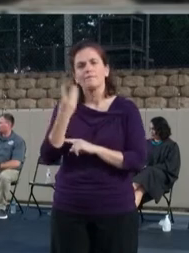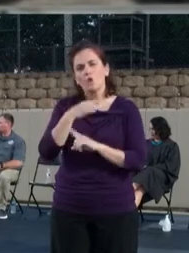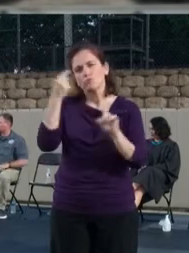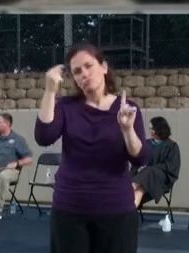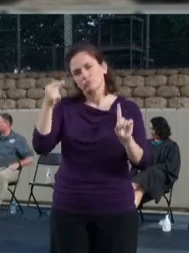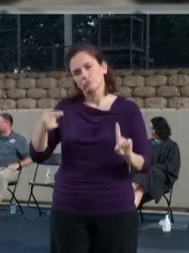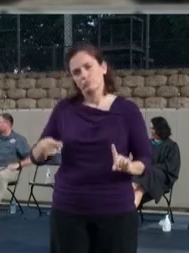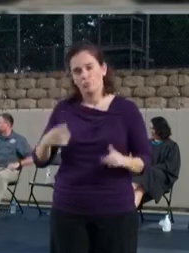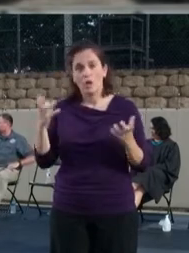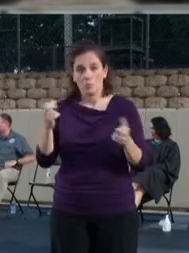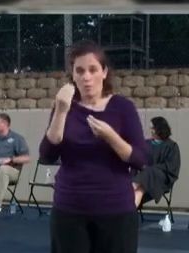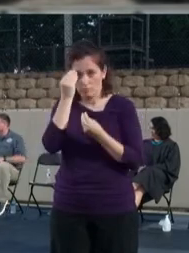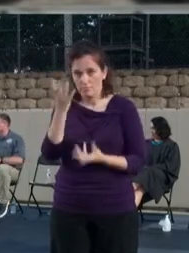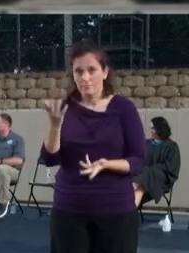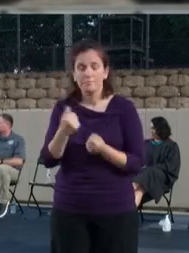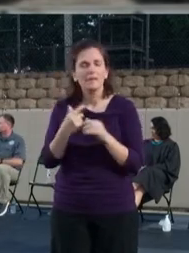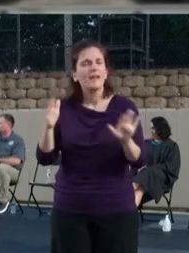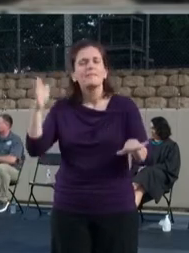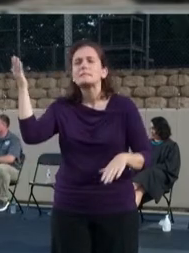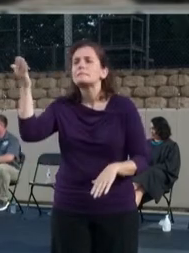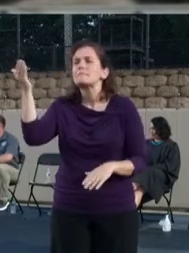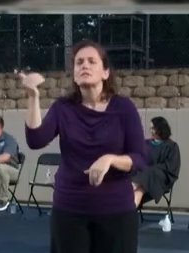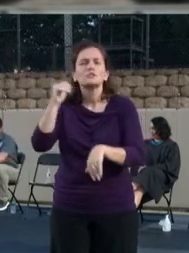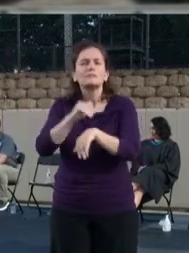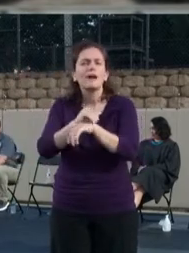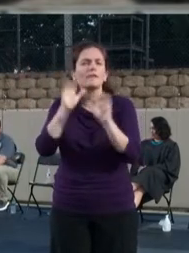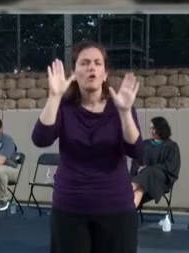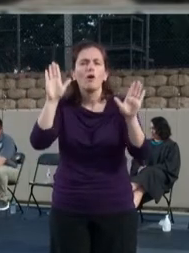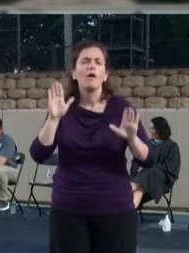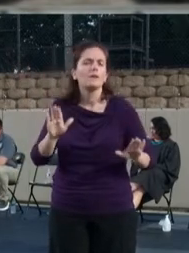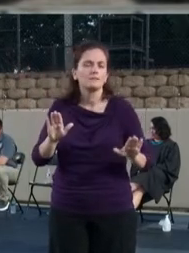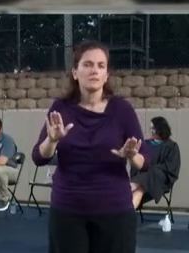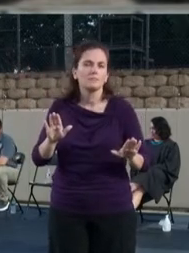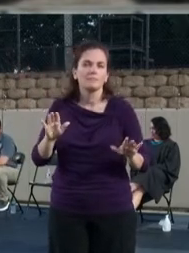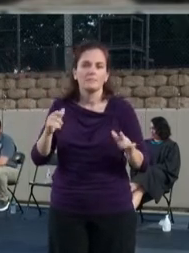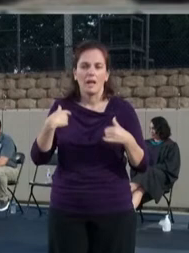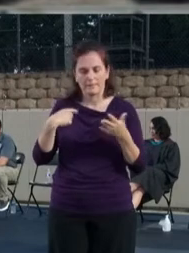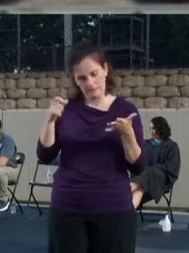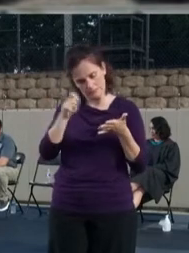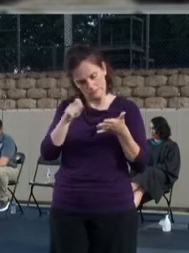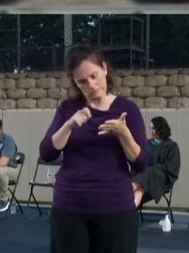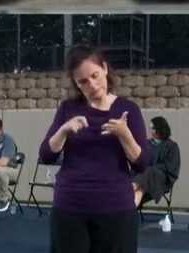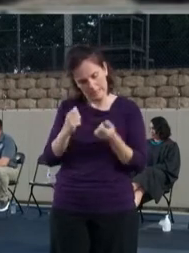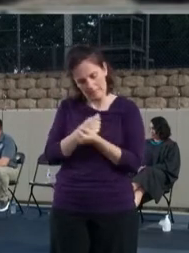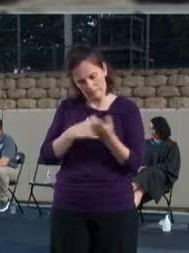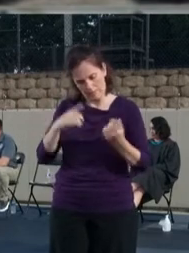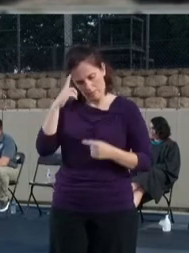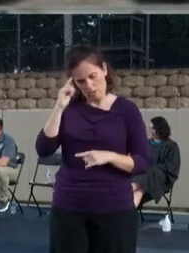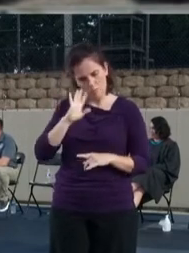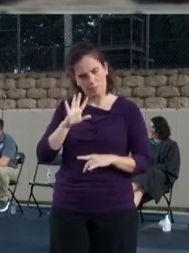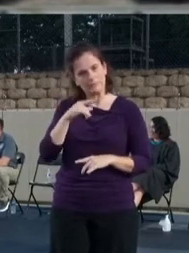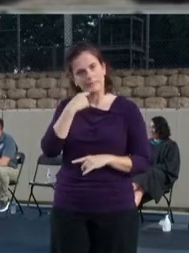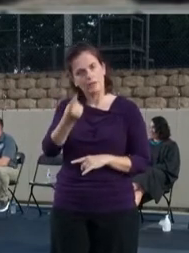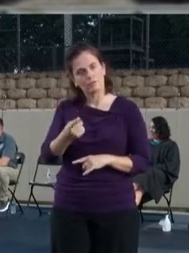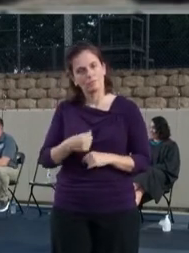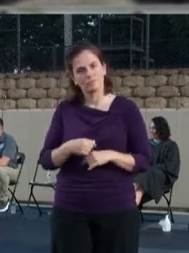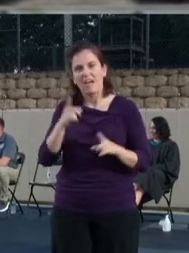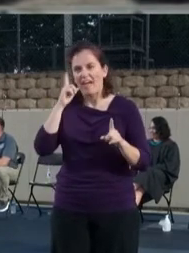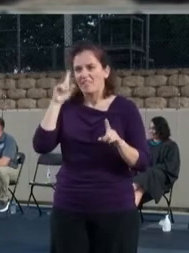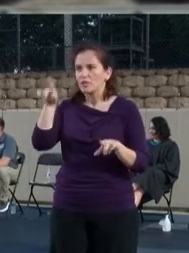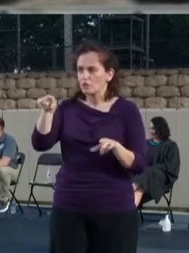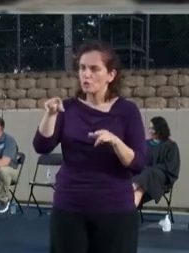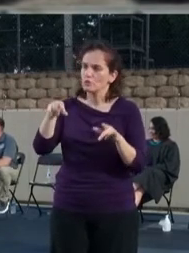I will say, I agree, the speeches we've heard tonight are amazing. I'm going to just scratch everything I thought I might say to you, because I think you captured it very